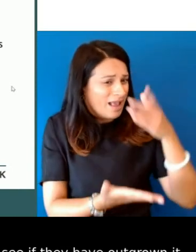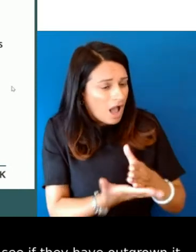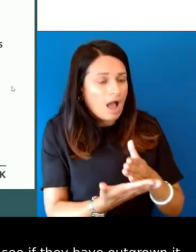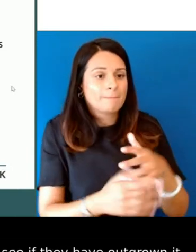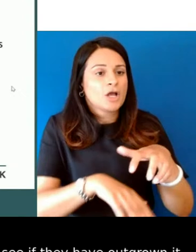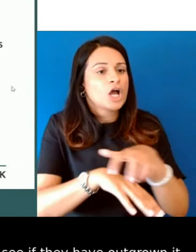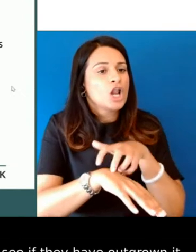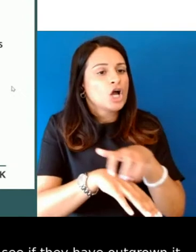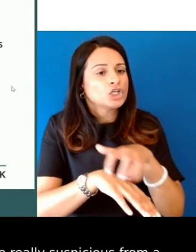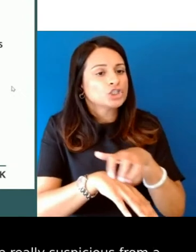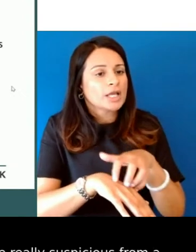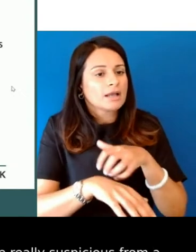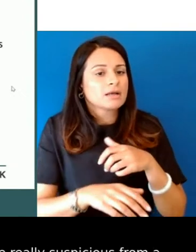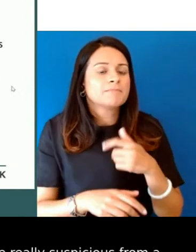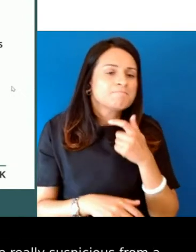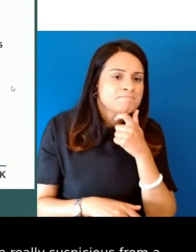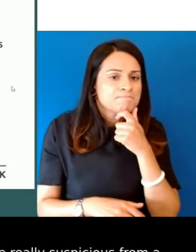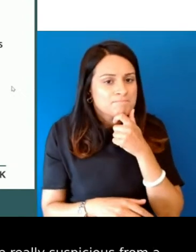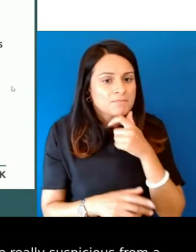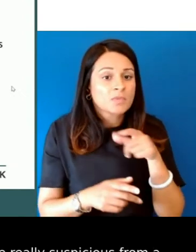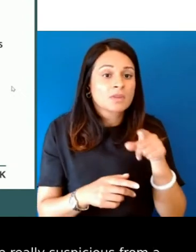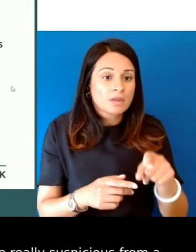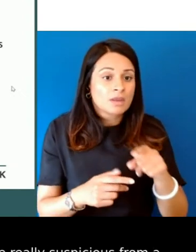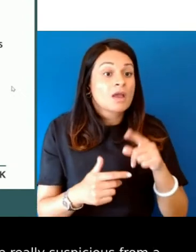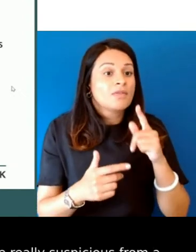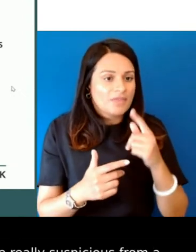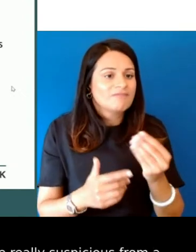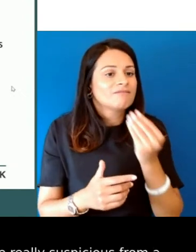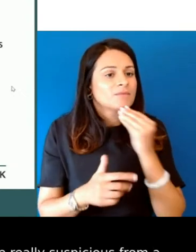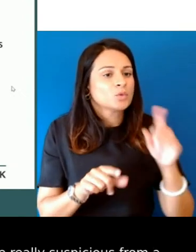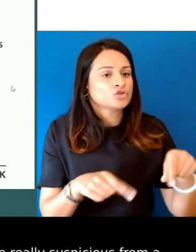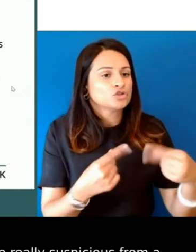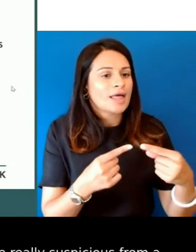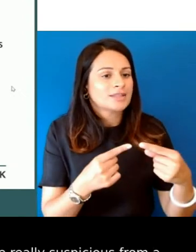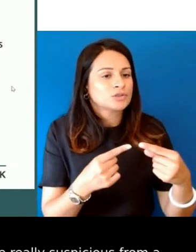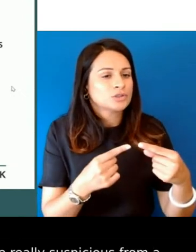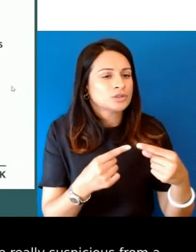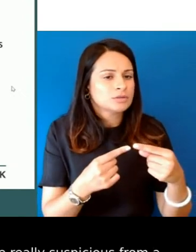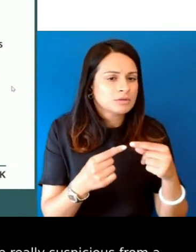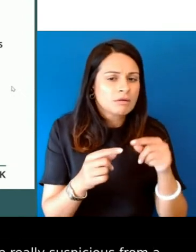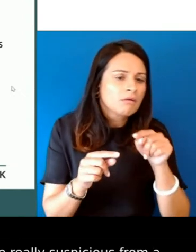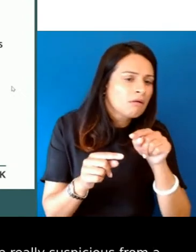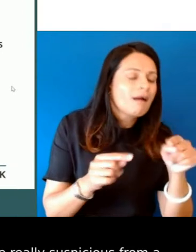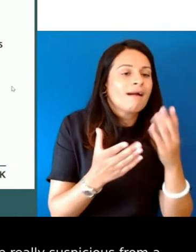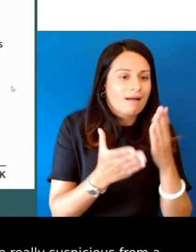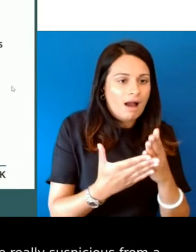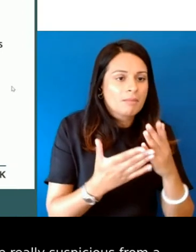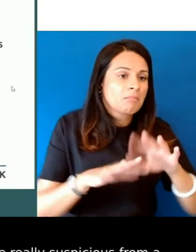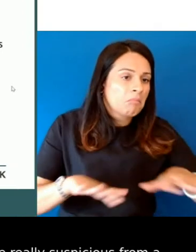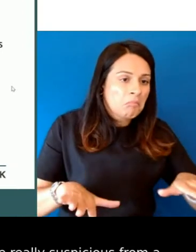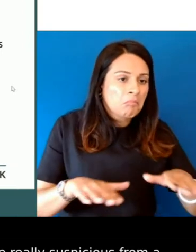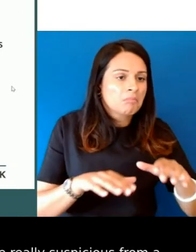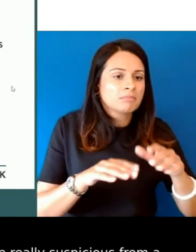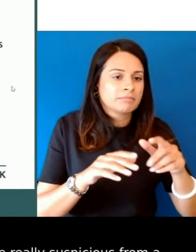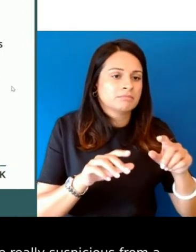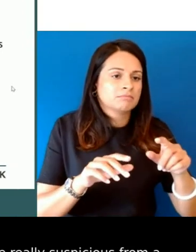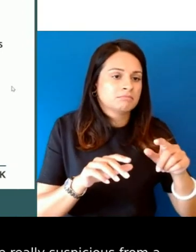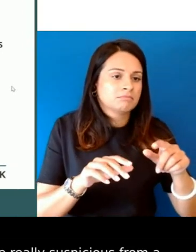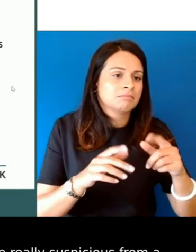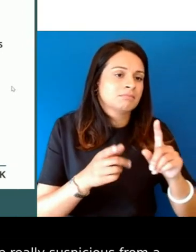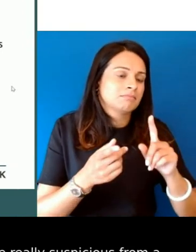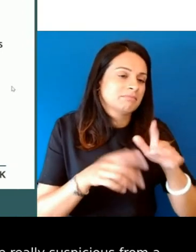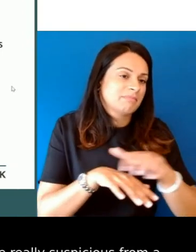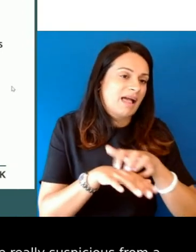happens with sesame then we might do a food challenge to show one way or another do they have um analogy and then